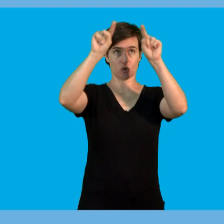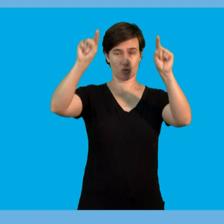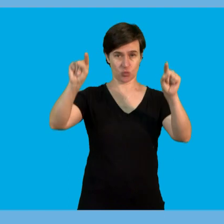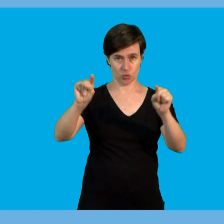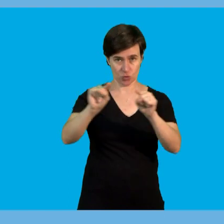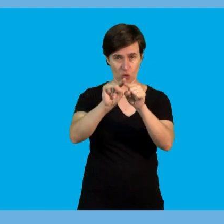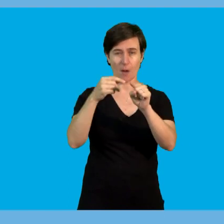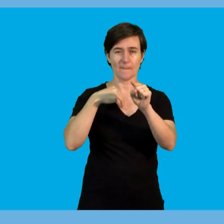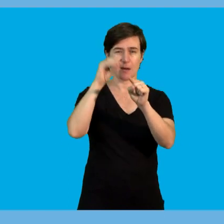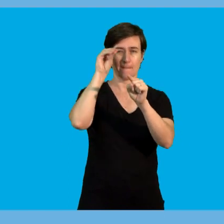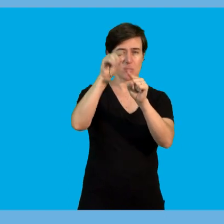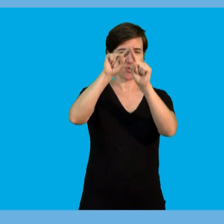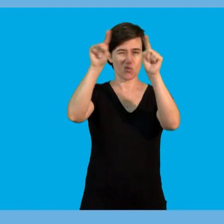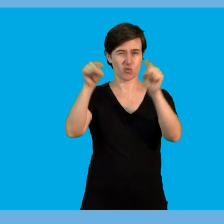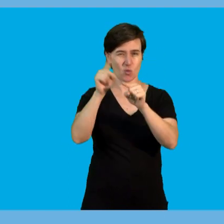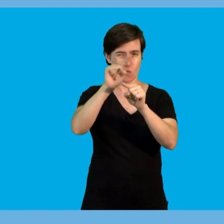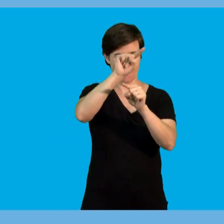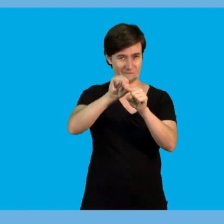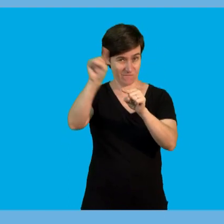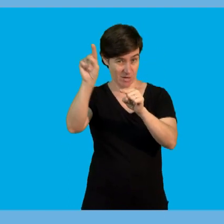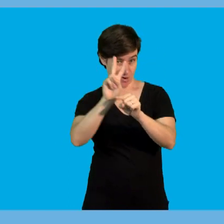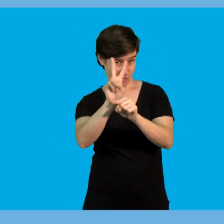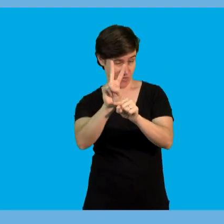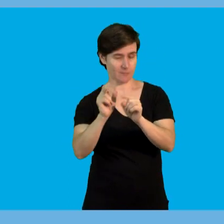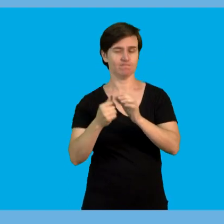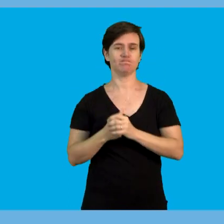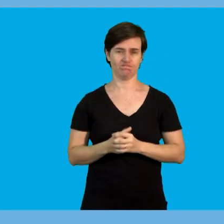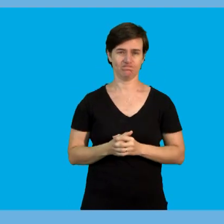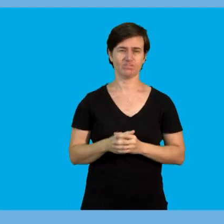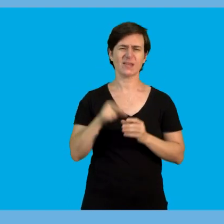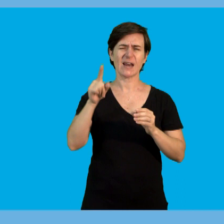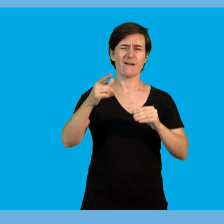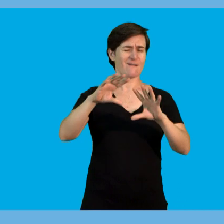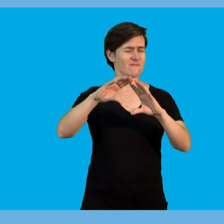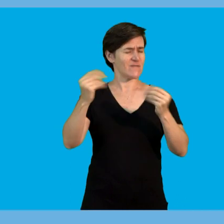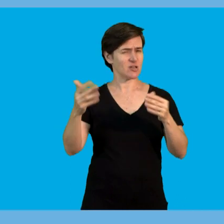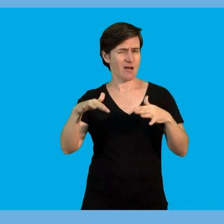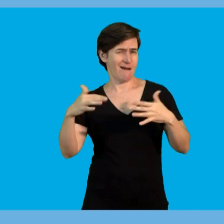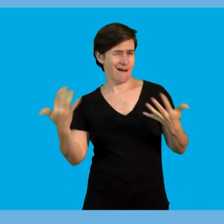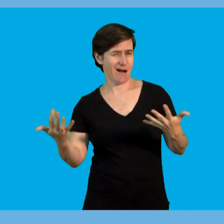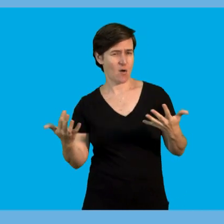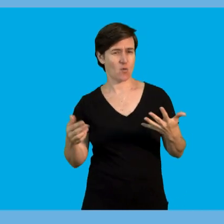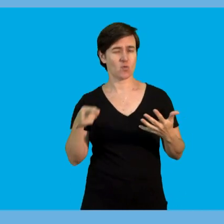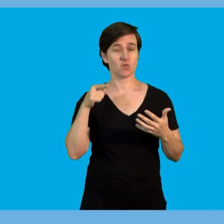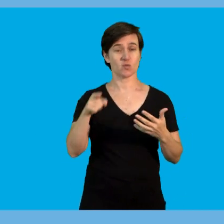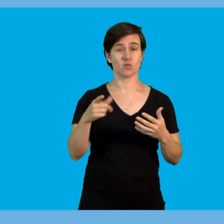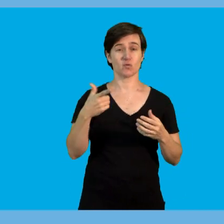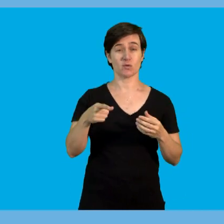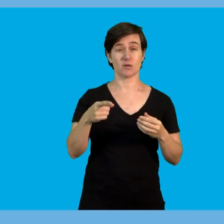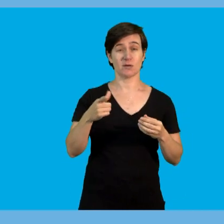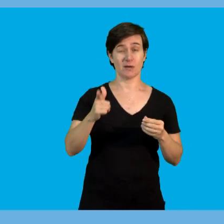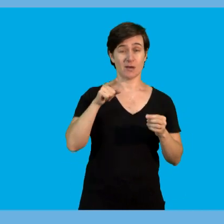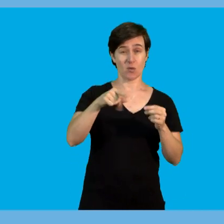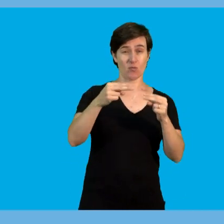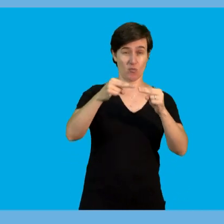in between it there. And then lastly, he completes the circuit by placing the two ends of the salt bridge in the